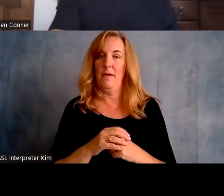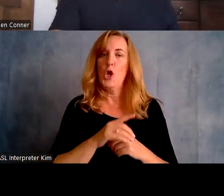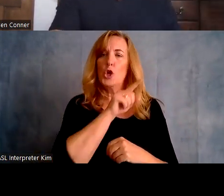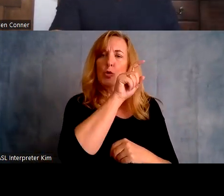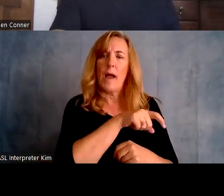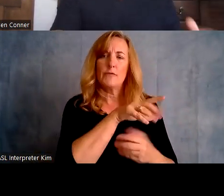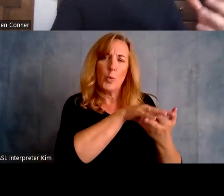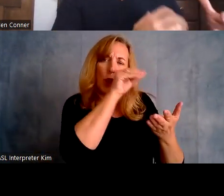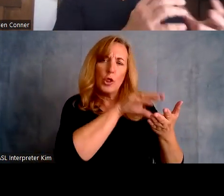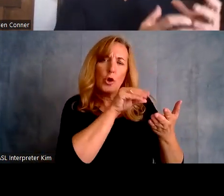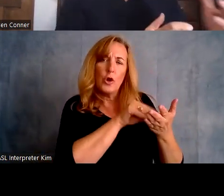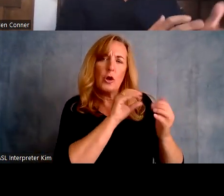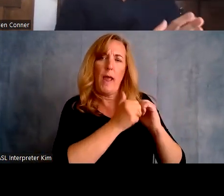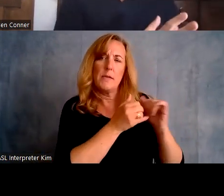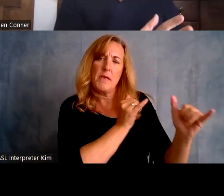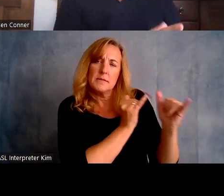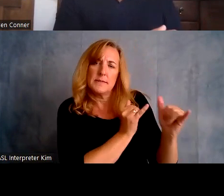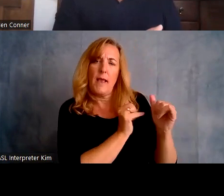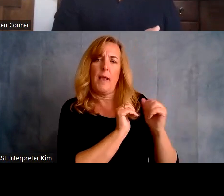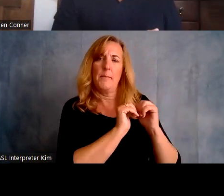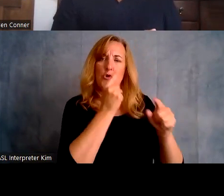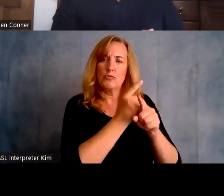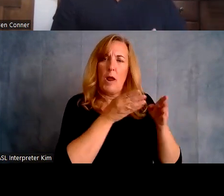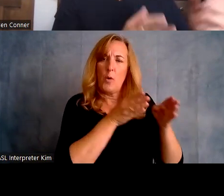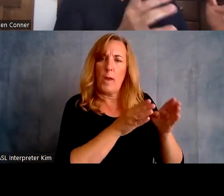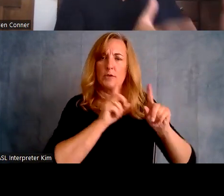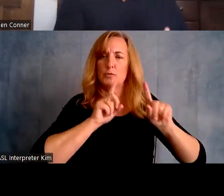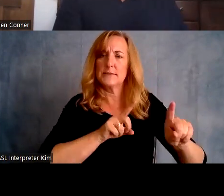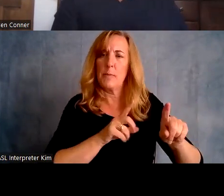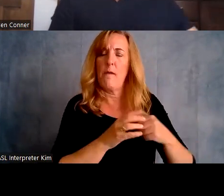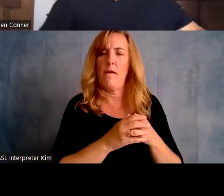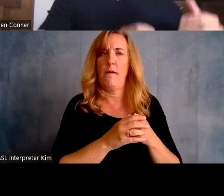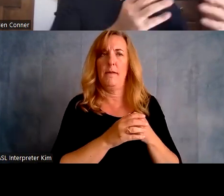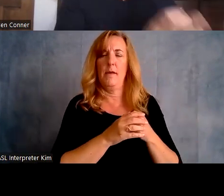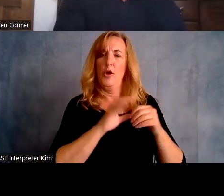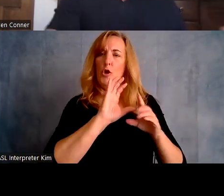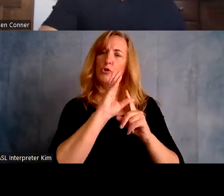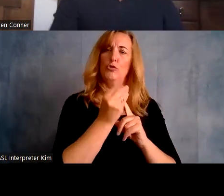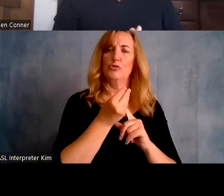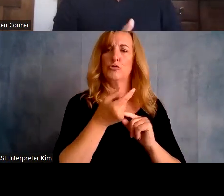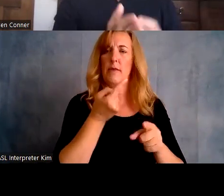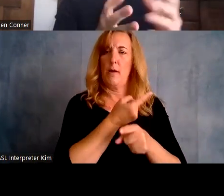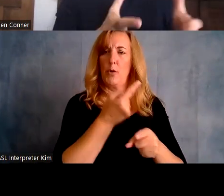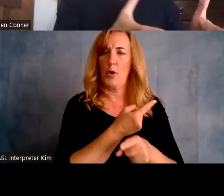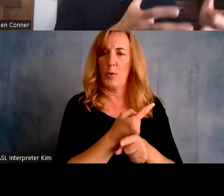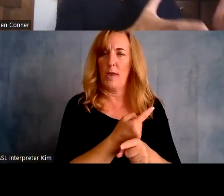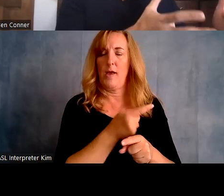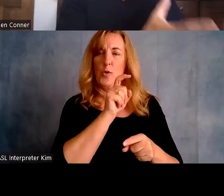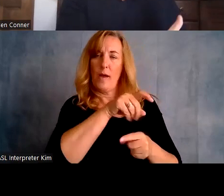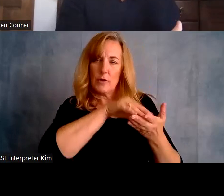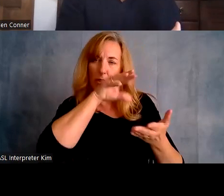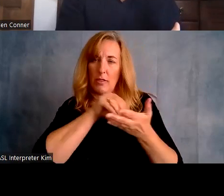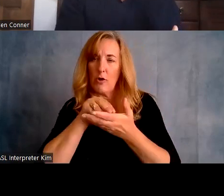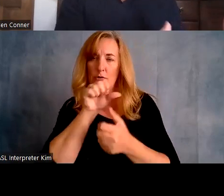the world, these right ways of responding that are culturally appropriate, socially appropriate. You have to learn these